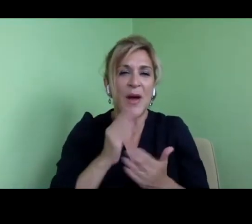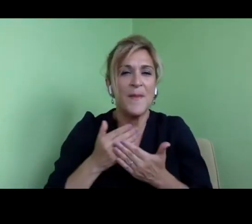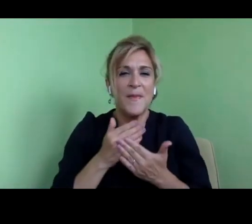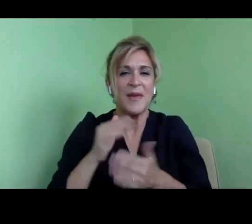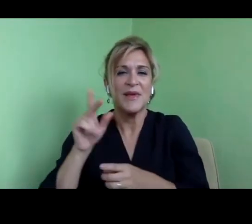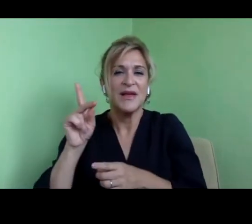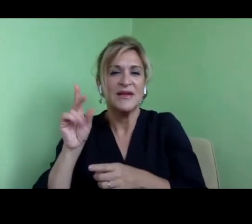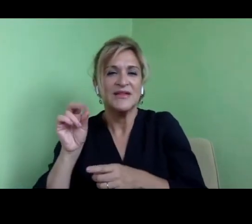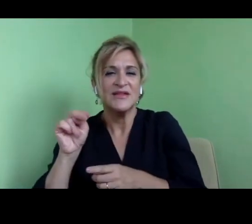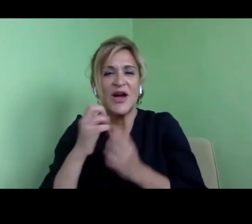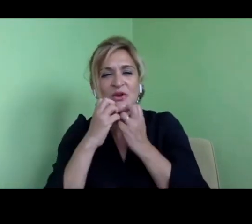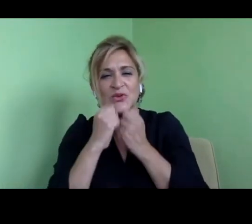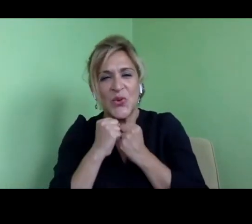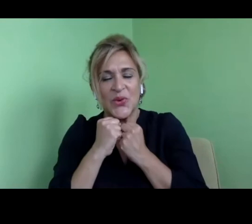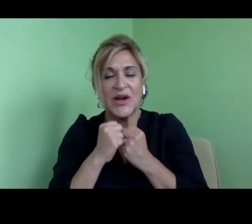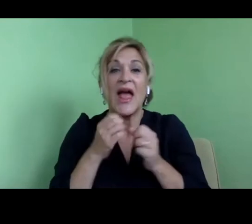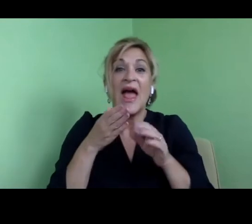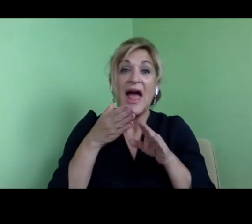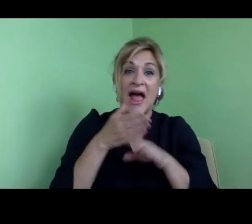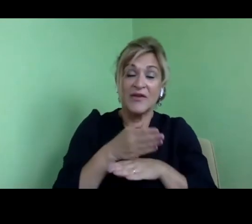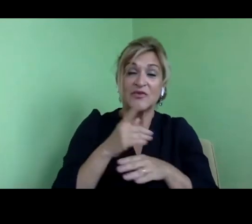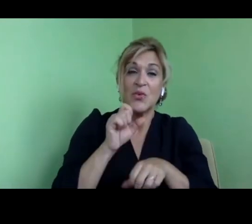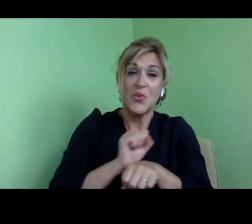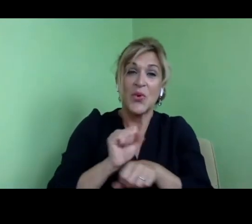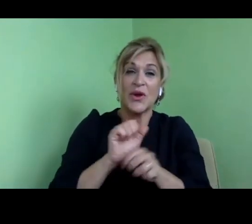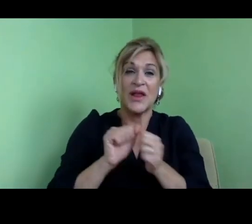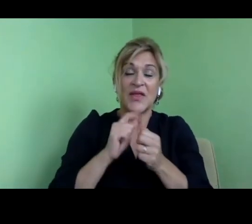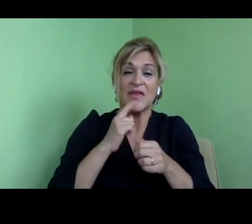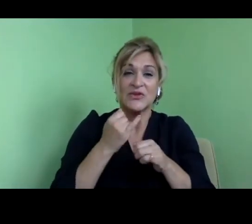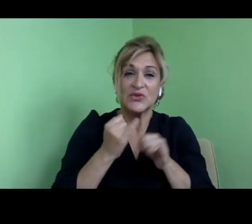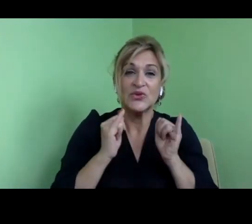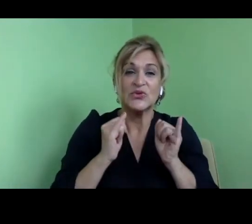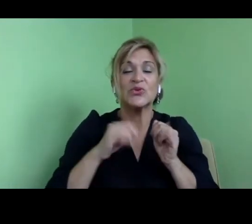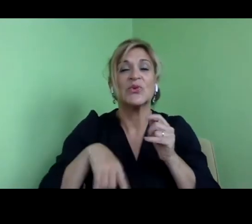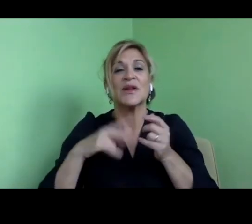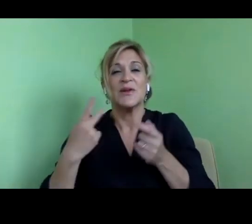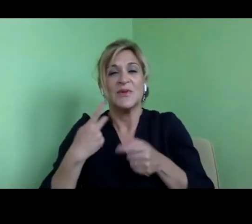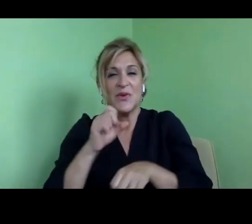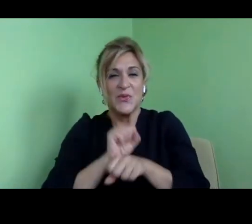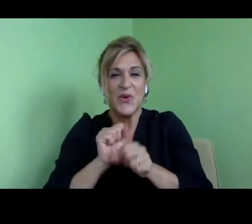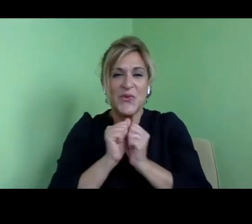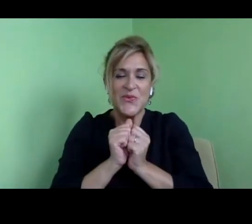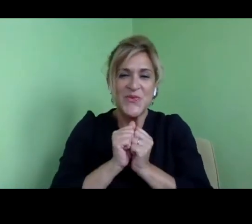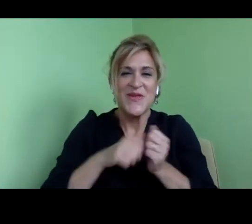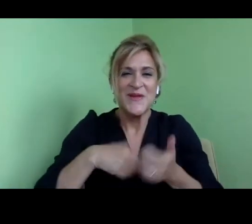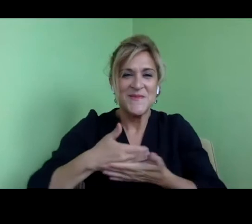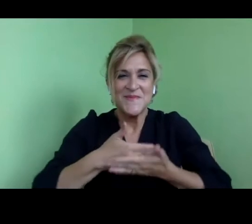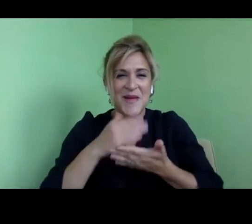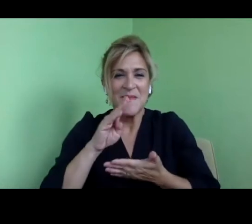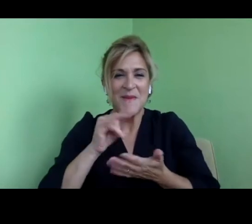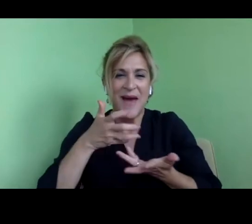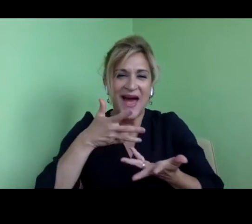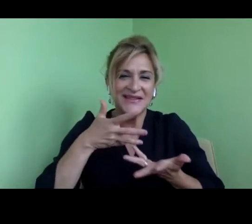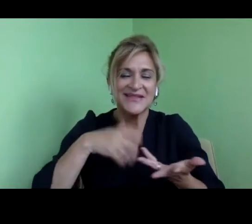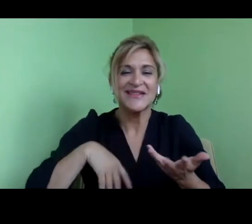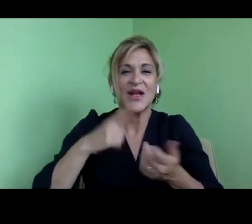at the Institute, Dawn and I would have many adventures and escapades with baby Max in tow. There was a time, a year or two,